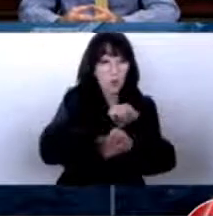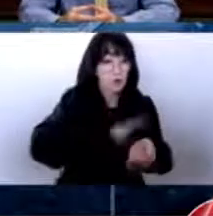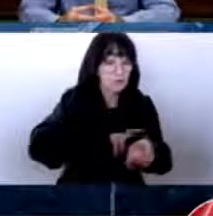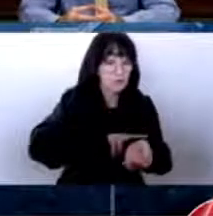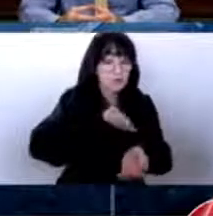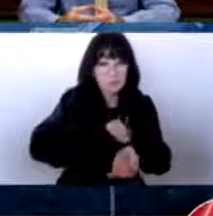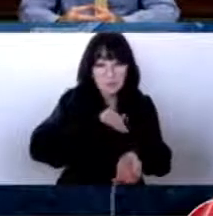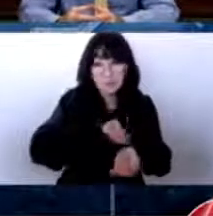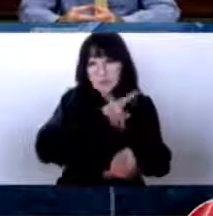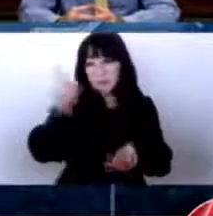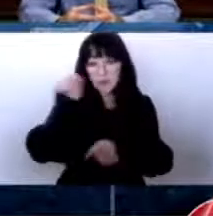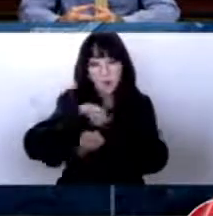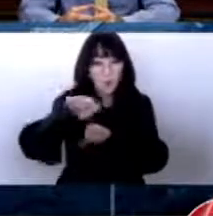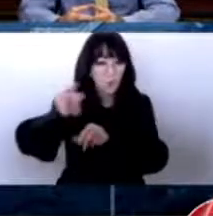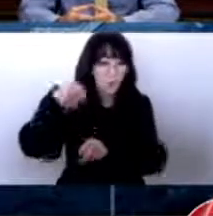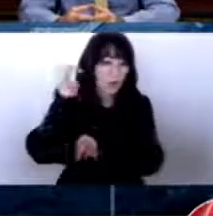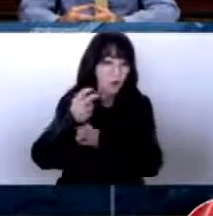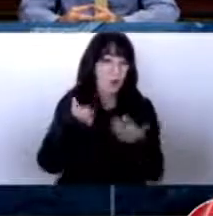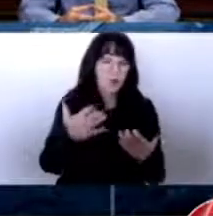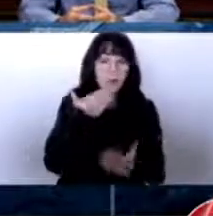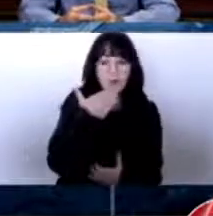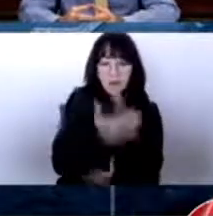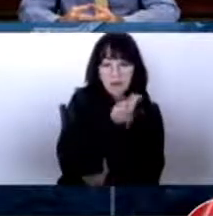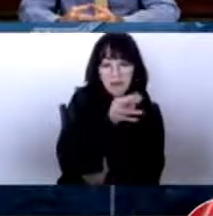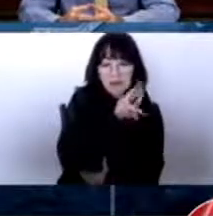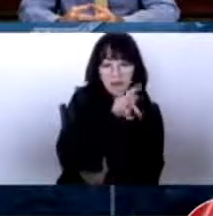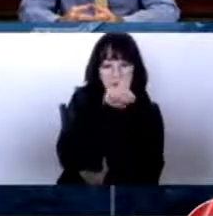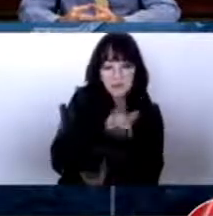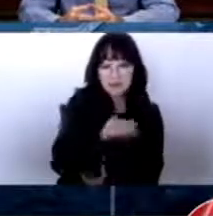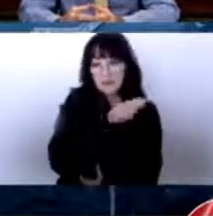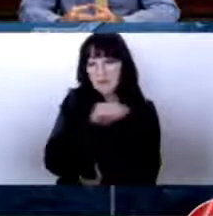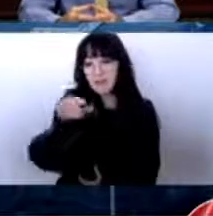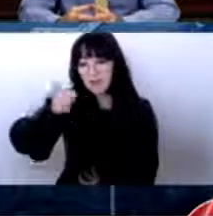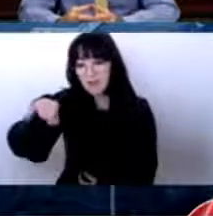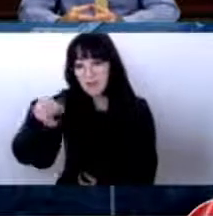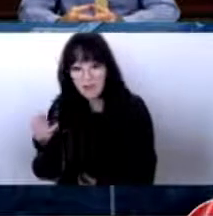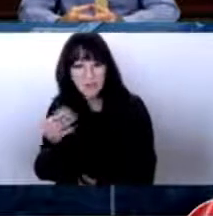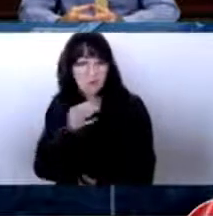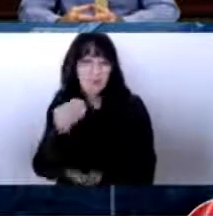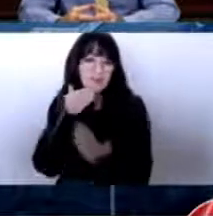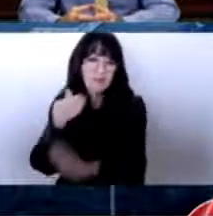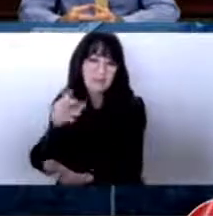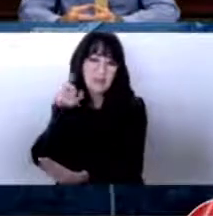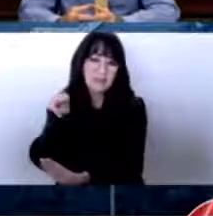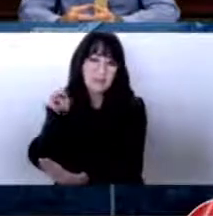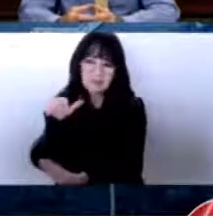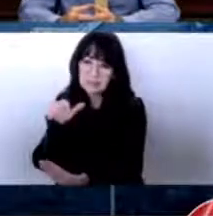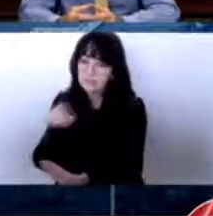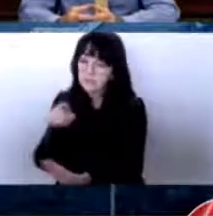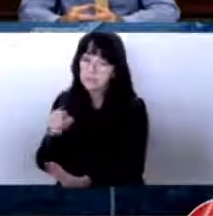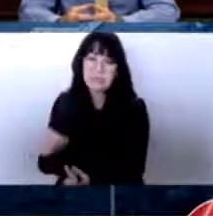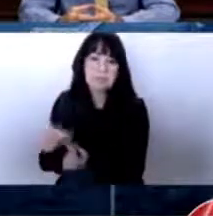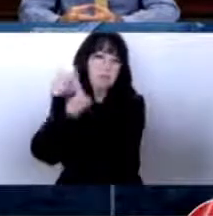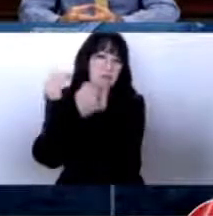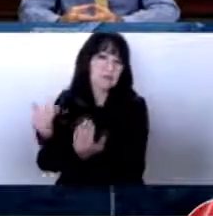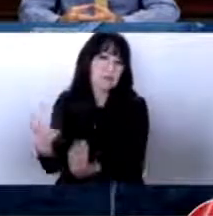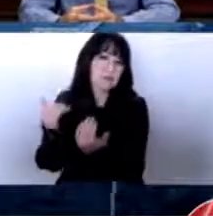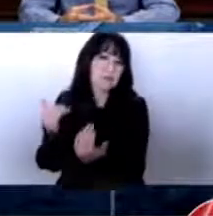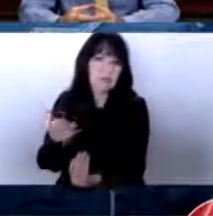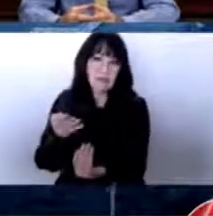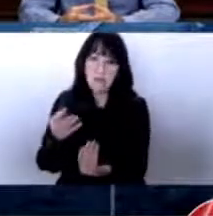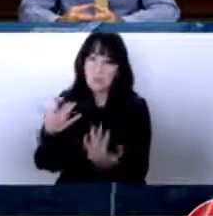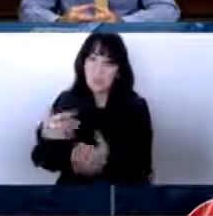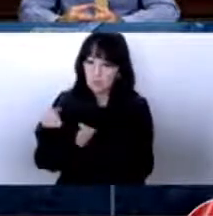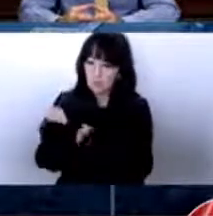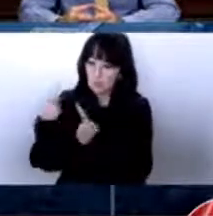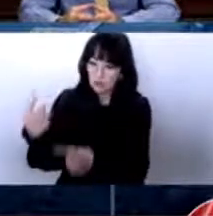Dr. Rattay and her team at Public Health, AJ, and the folks at DEMA, particularly now fighting the last 24 hours